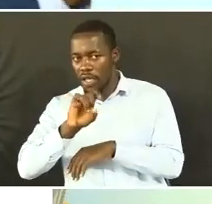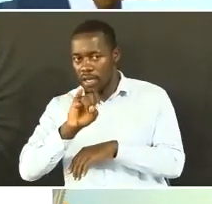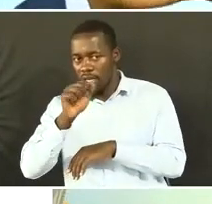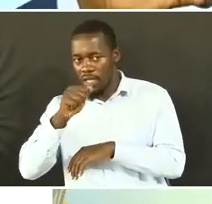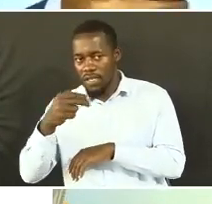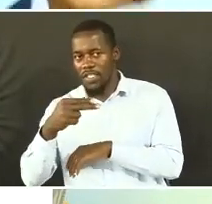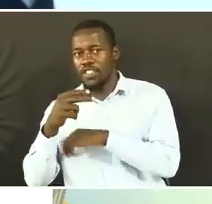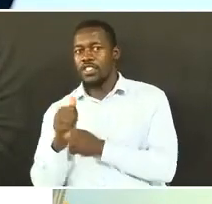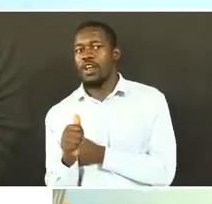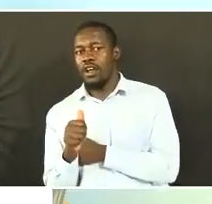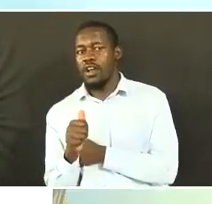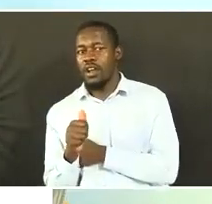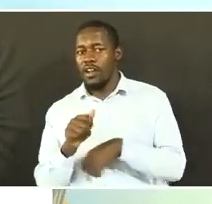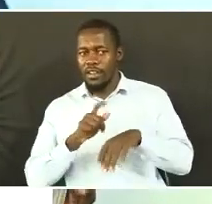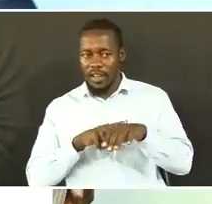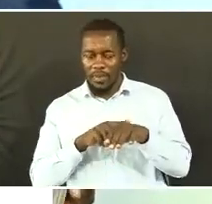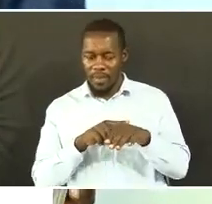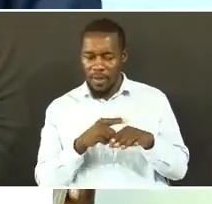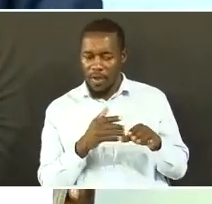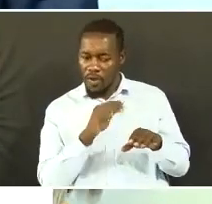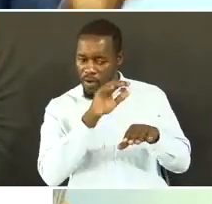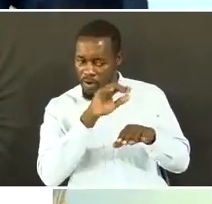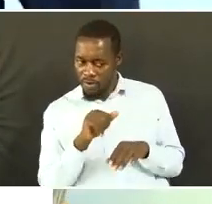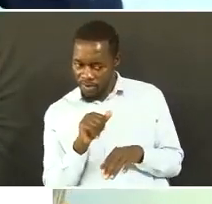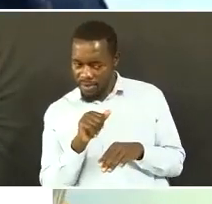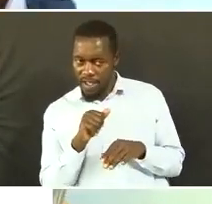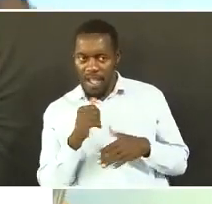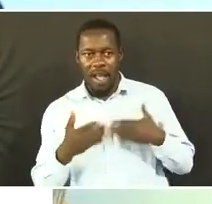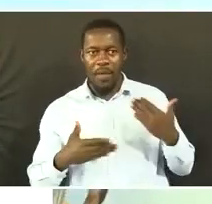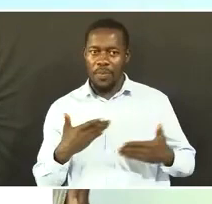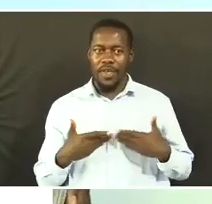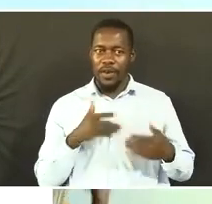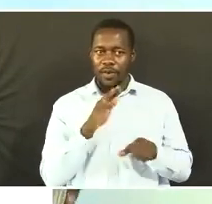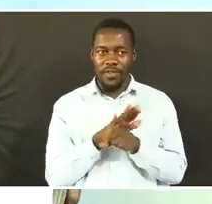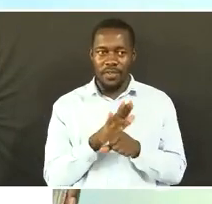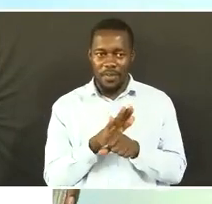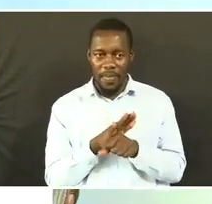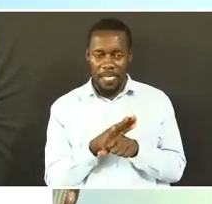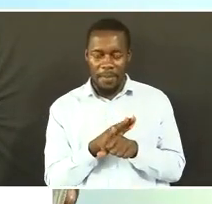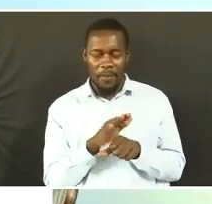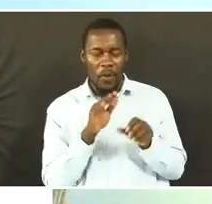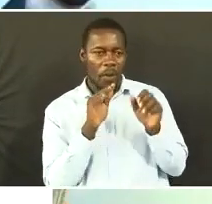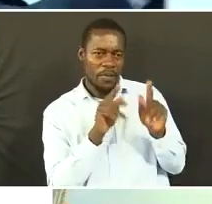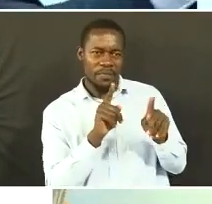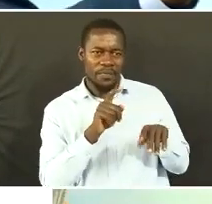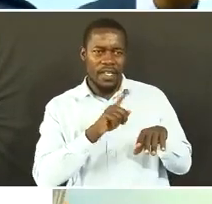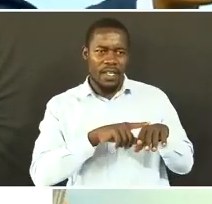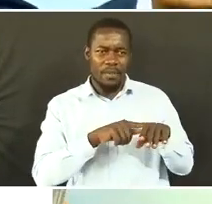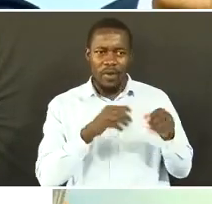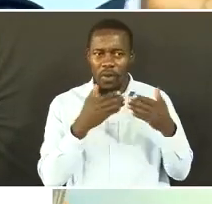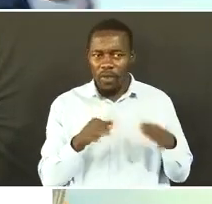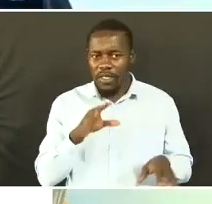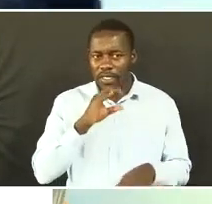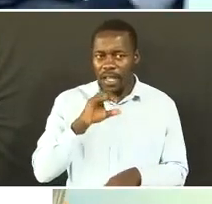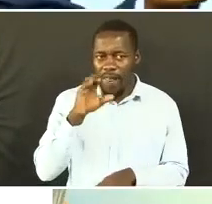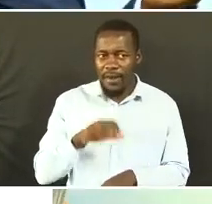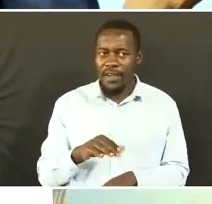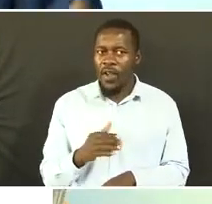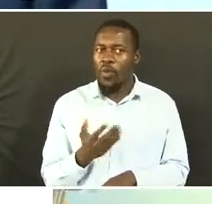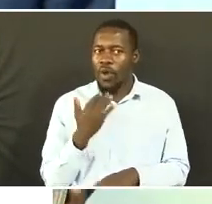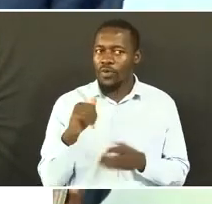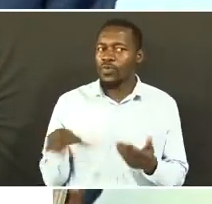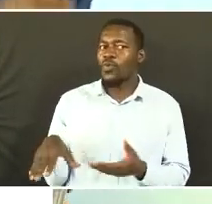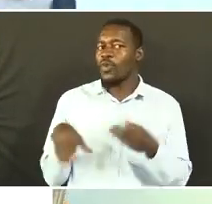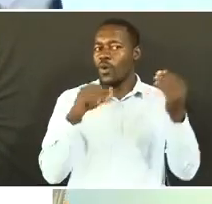him Peter. I will call him Big Brother Ben. He said bye to his elder brother, Big Brother Ben, perhaps. We take a moment